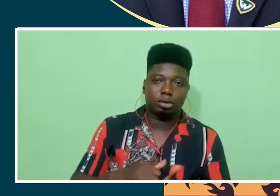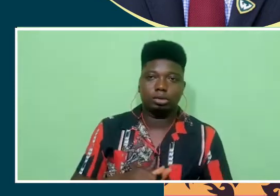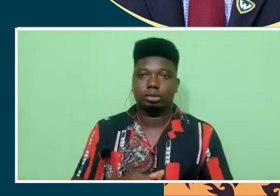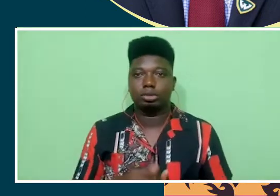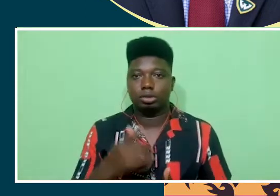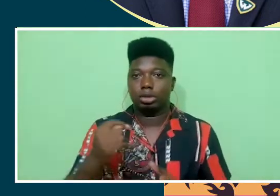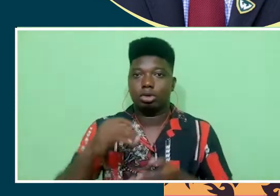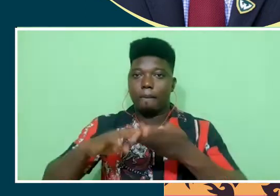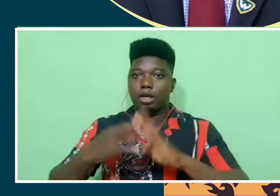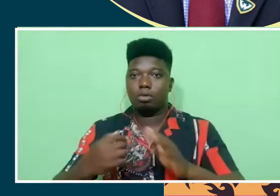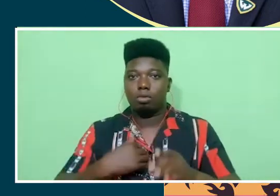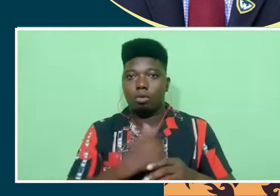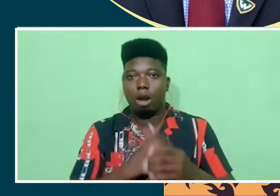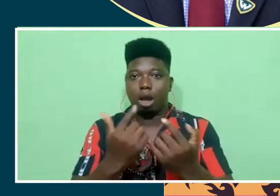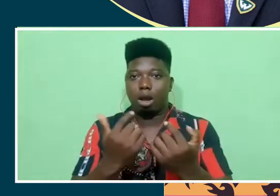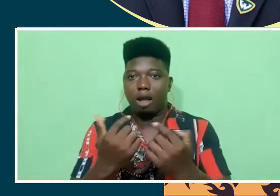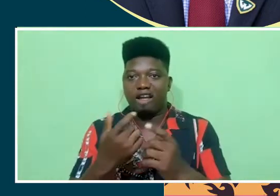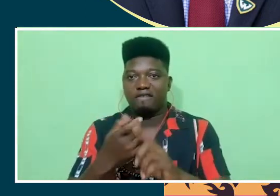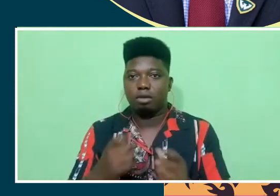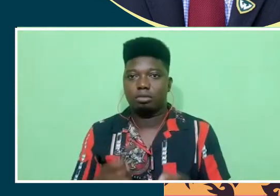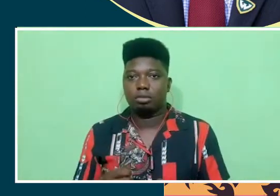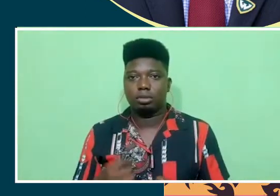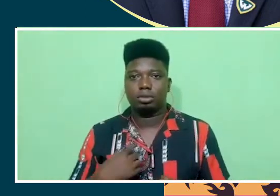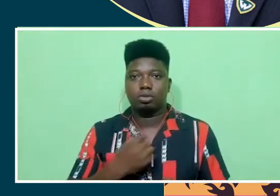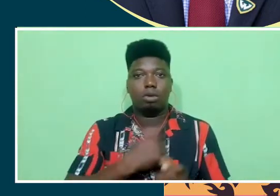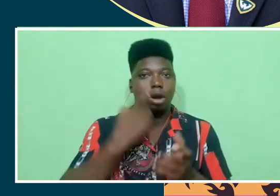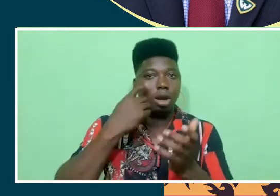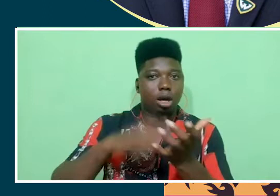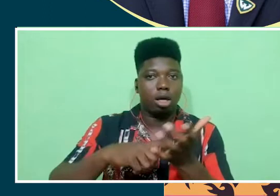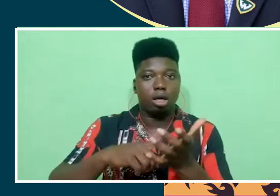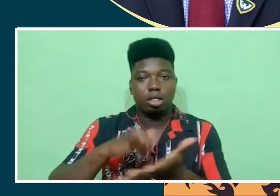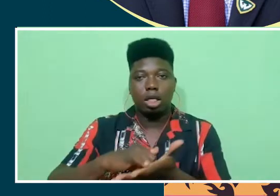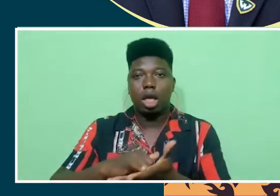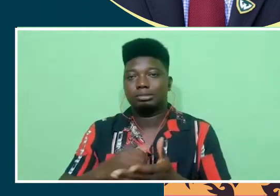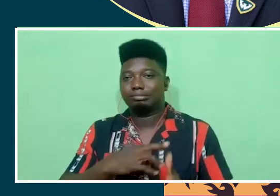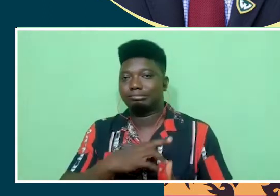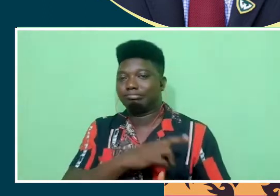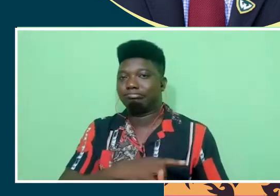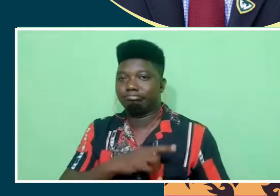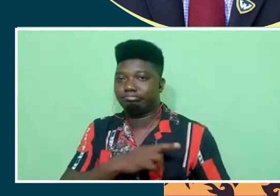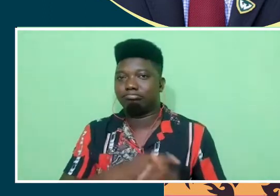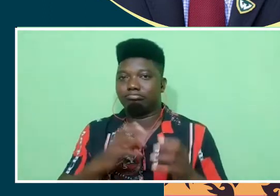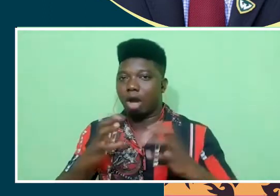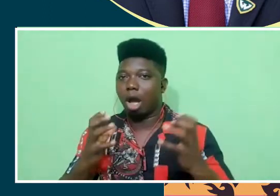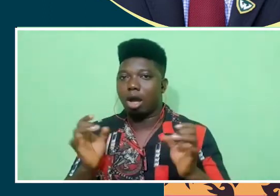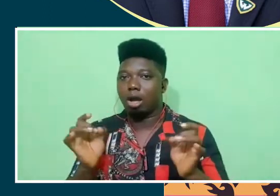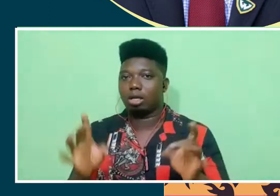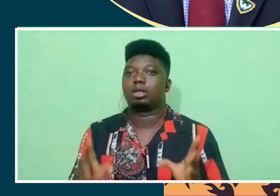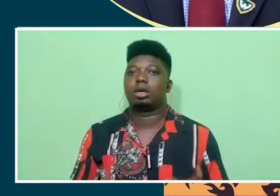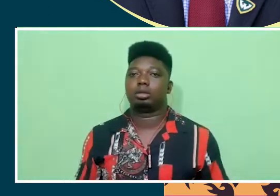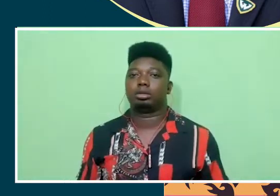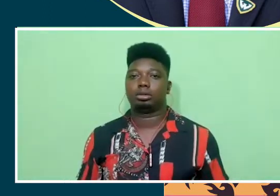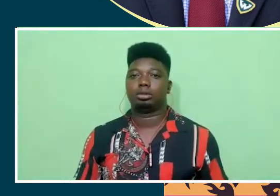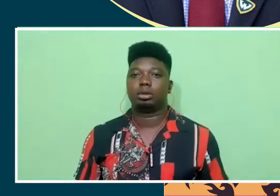But one thing I was realizing that was actually creating a lot of hatred within us boys. Practically